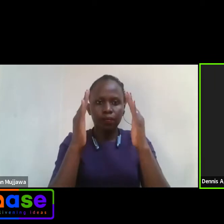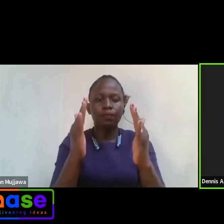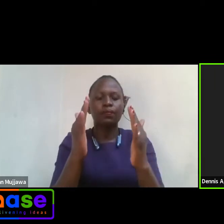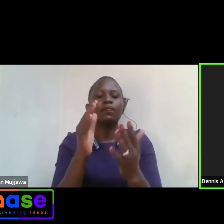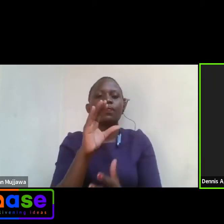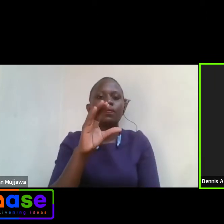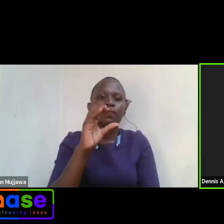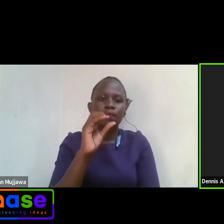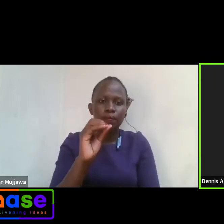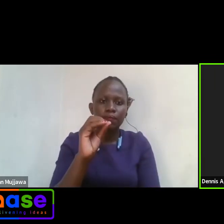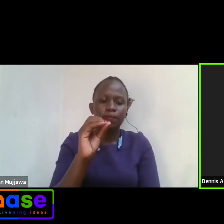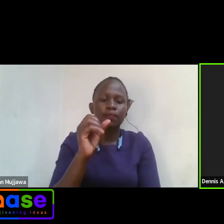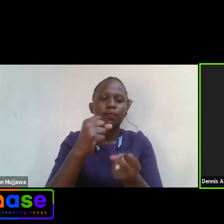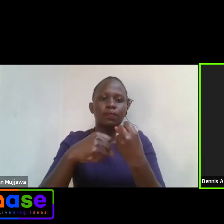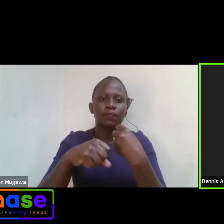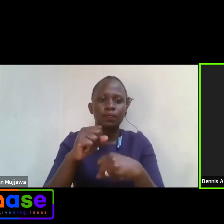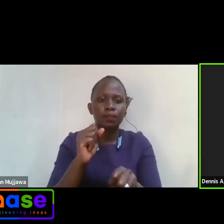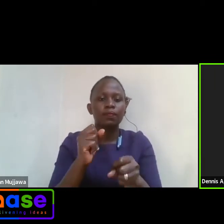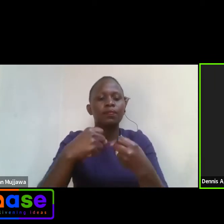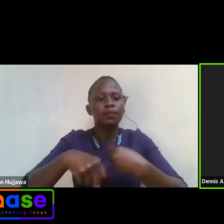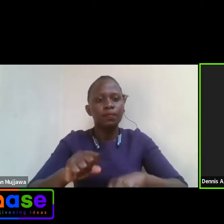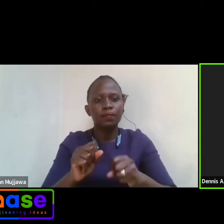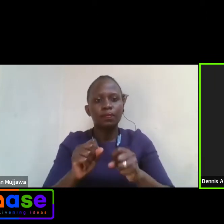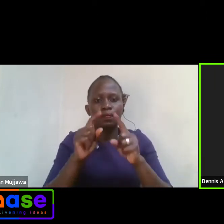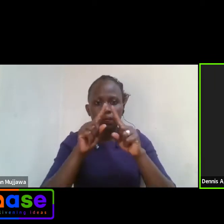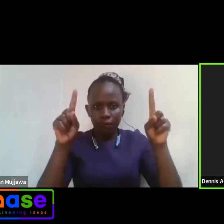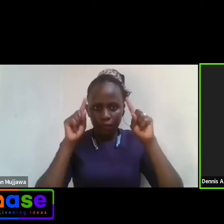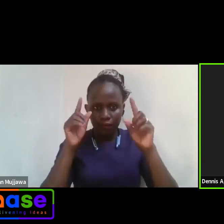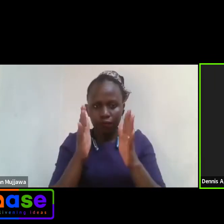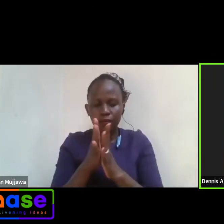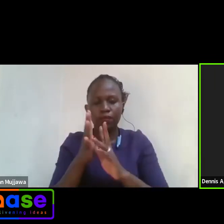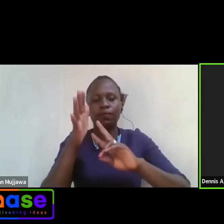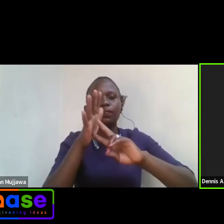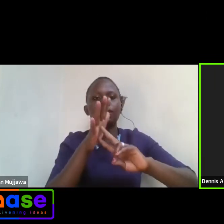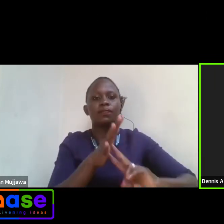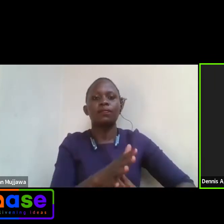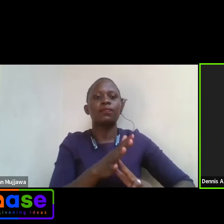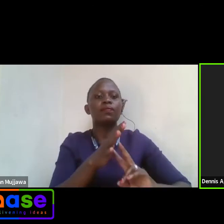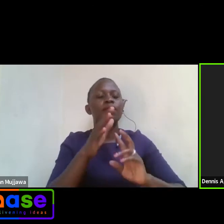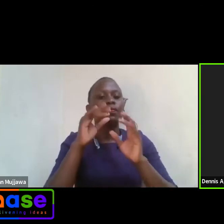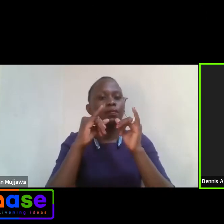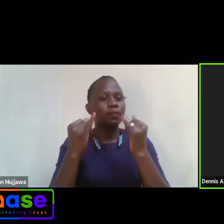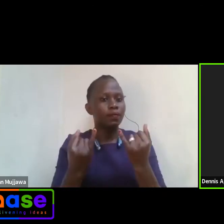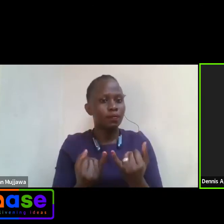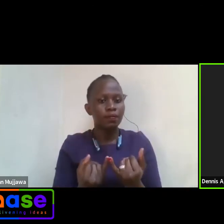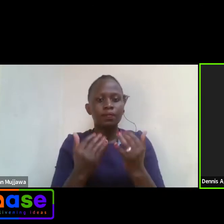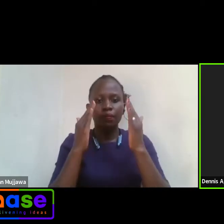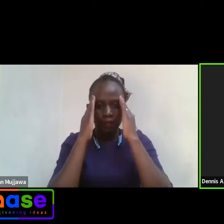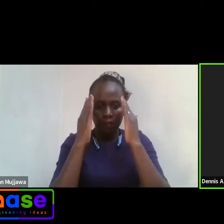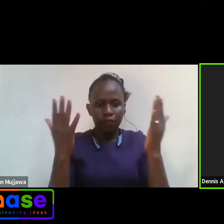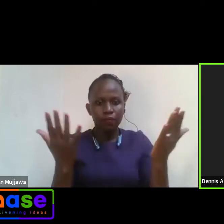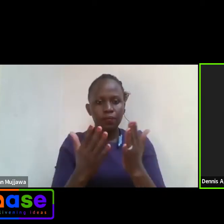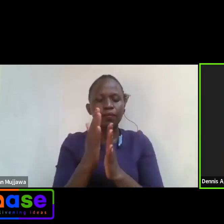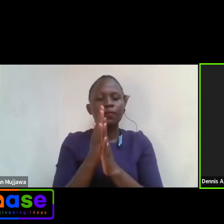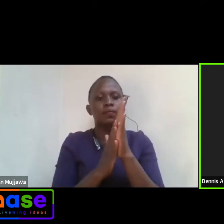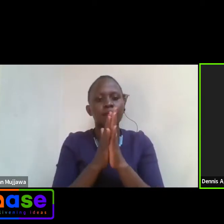co-curricular activities in universities and vocational institutions. Our 4 pillars are mainly inspiring,